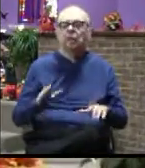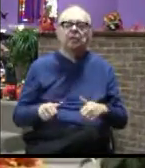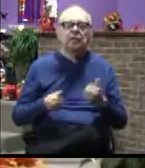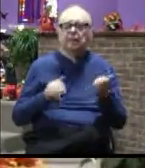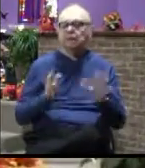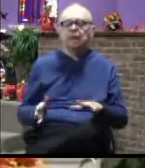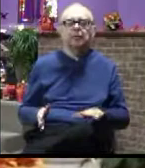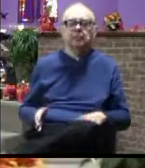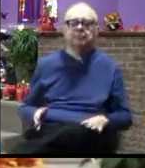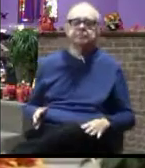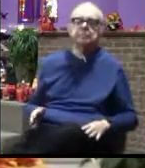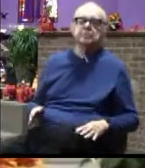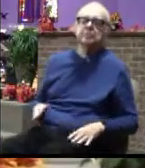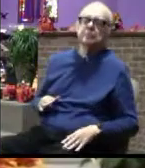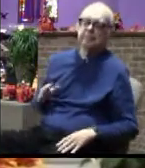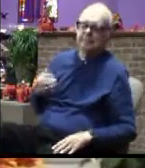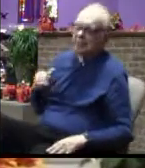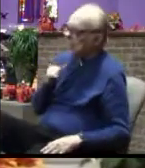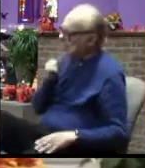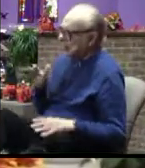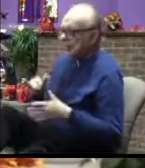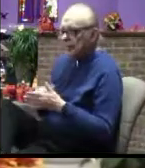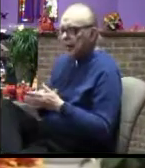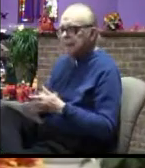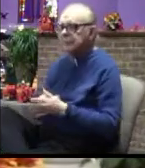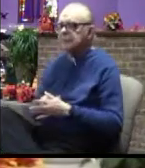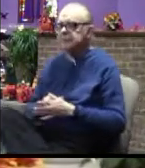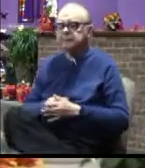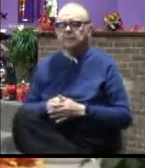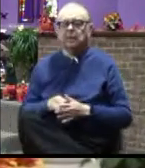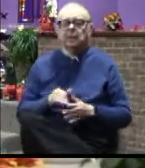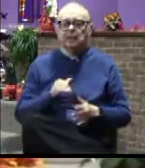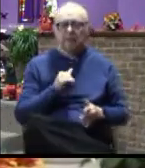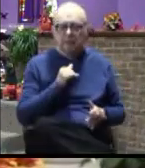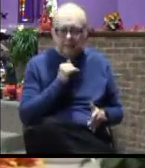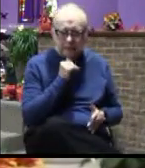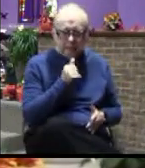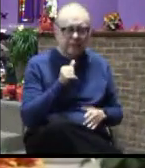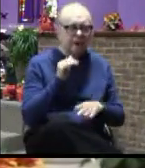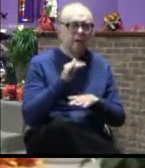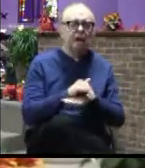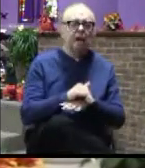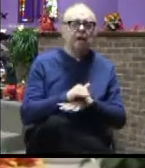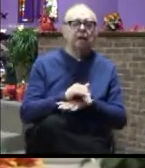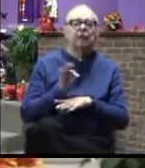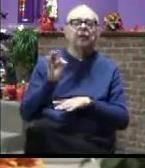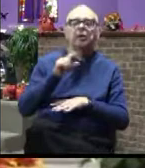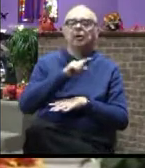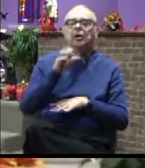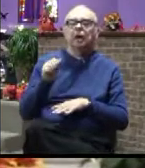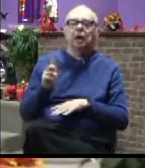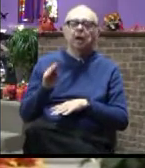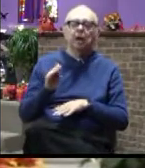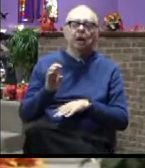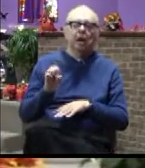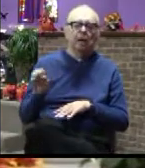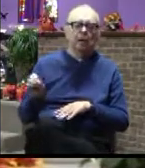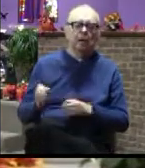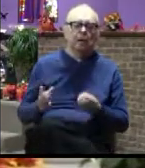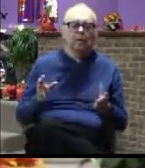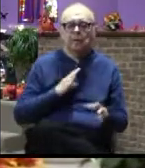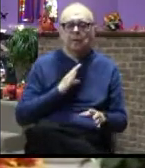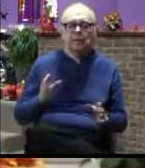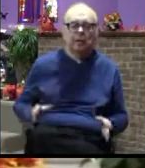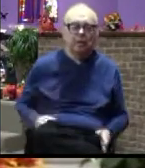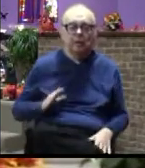living dead or whatever that is. The walking dead. We're not that. We're not the night of the zombies. Even though a lot